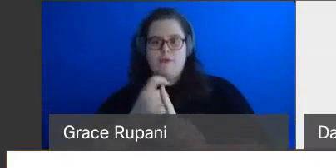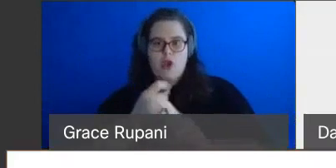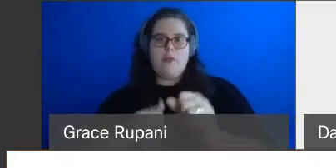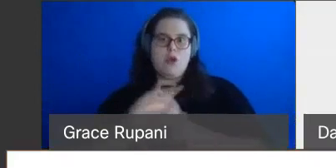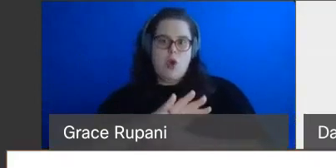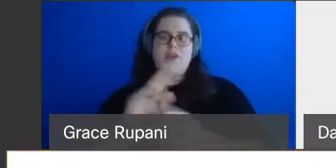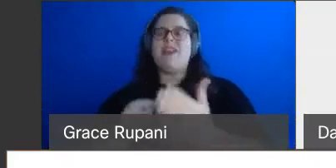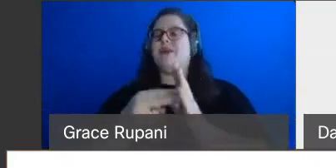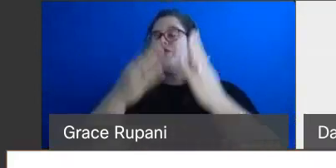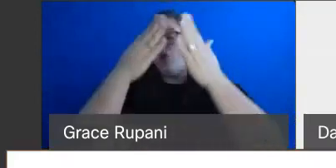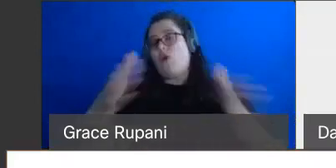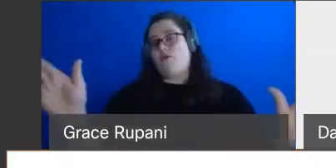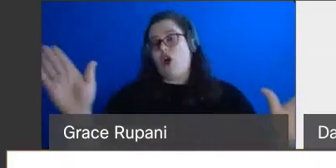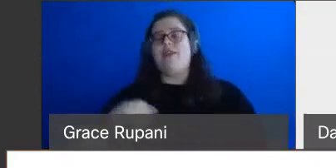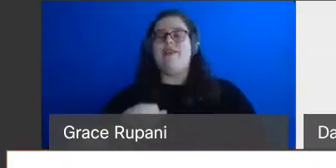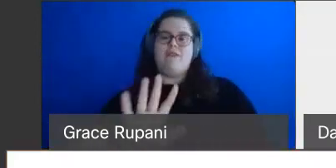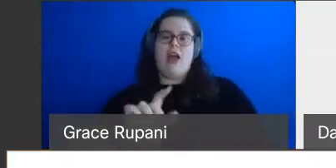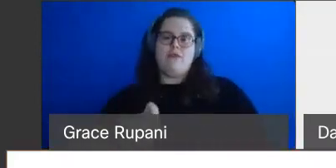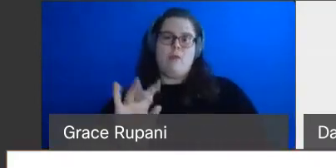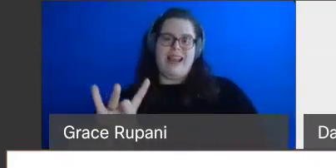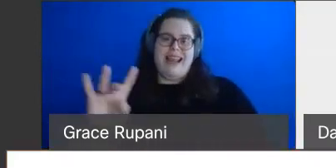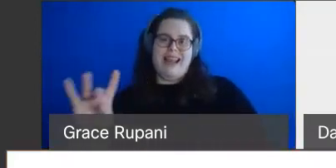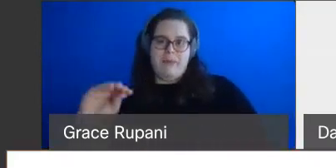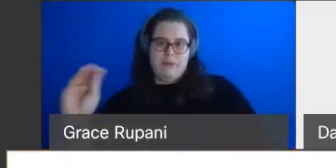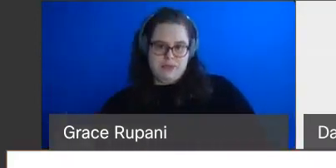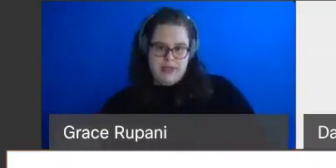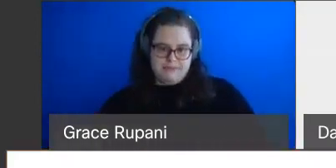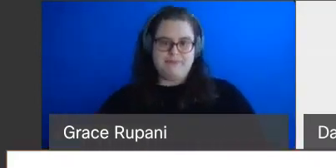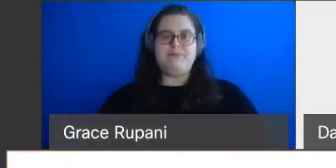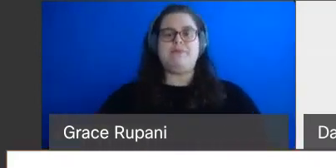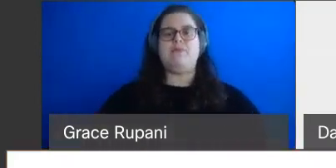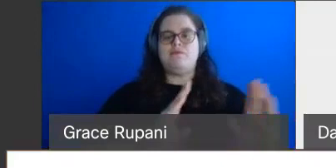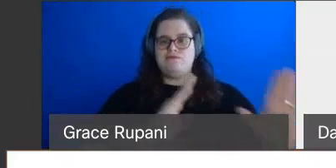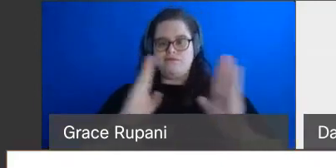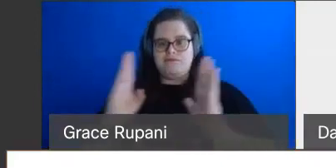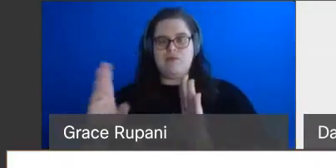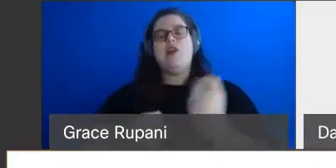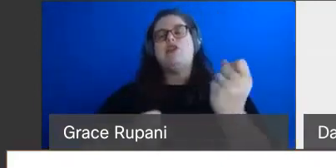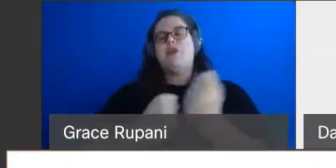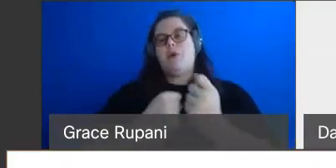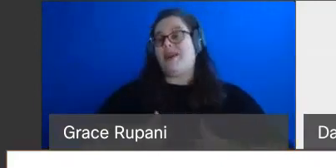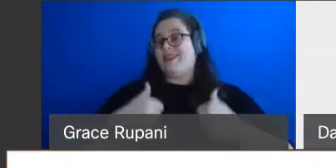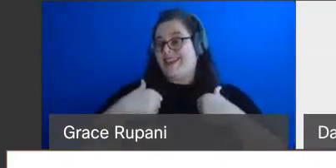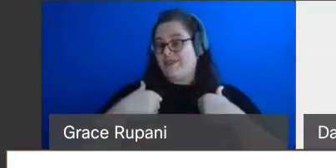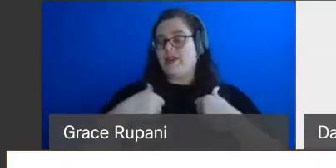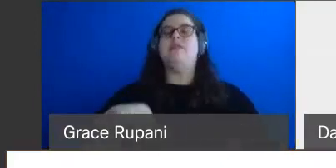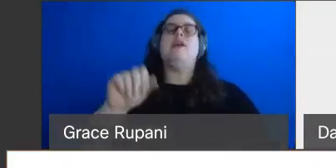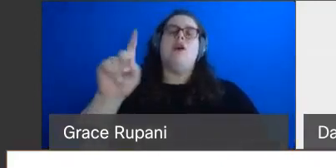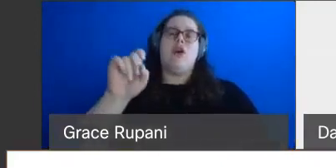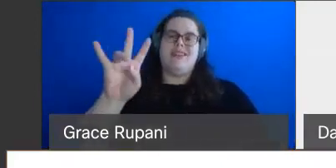of 5.88%. In supported living, there have been 175